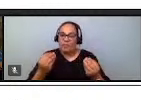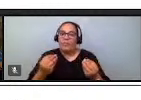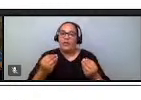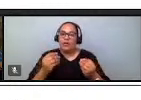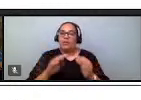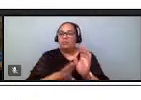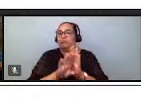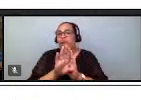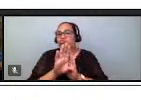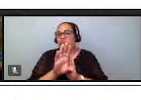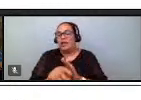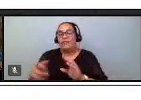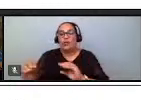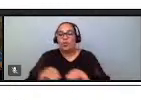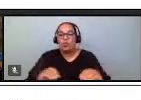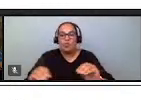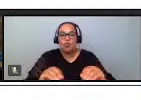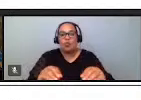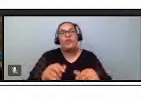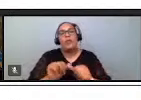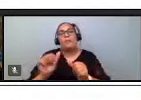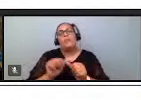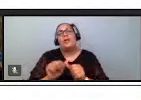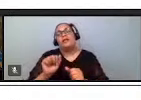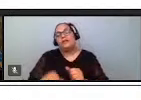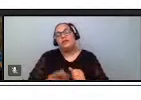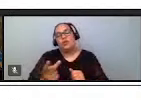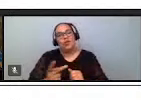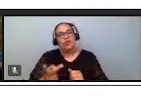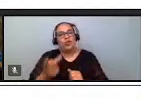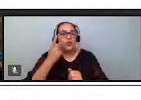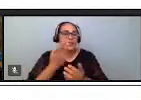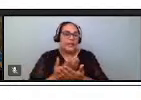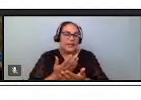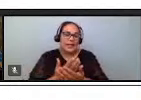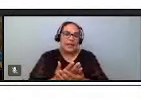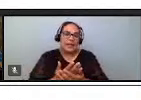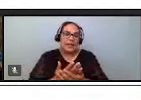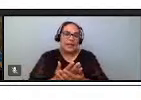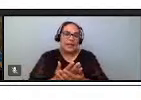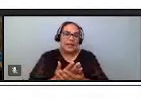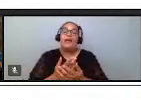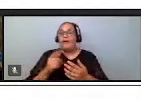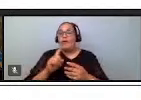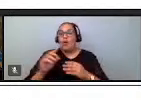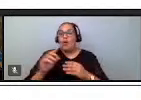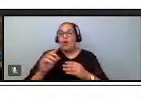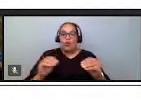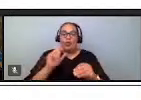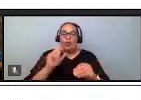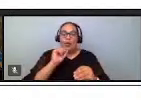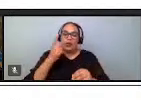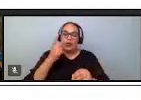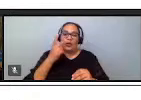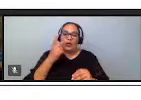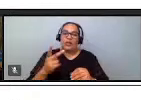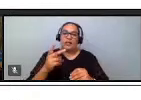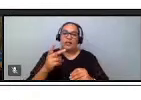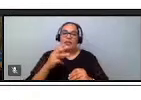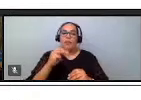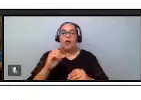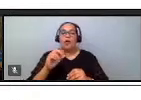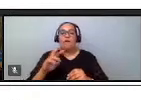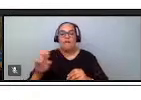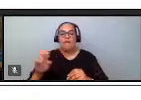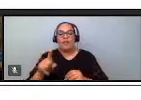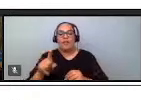the movement is a lot better as well as you can see also we have been moving as you can see the move there is table gra which